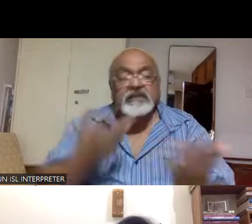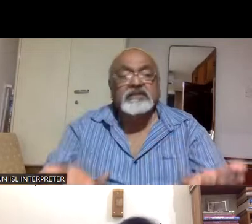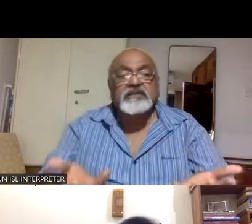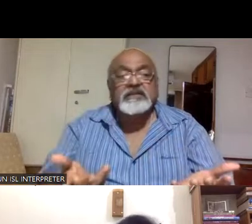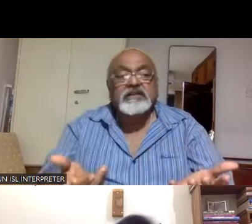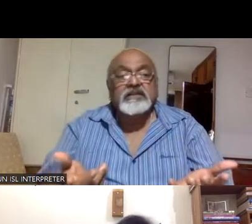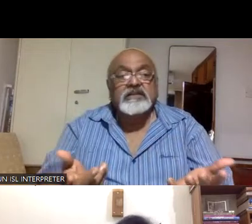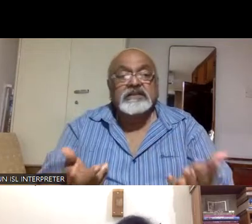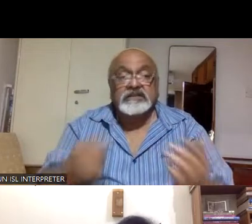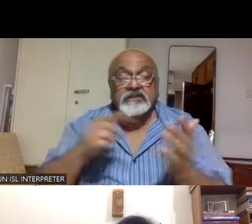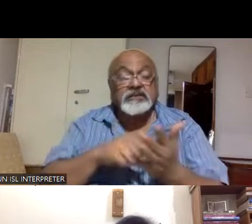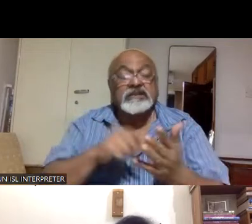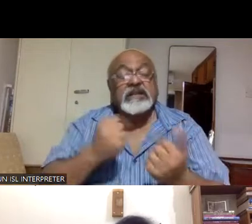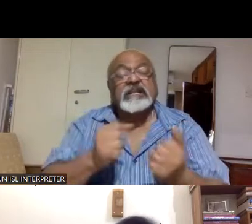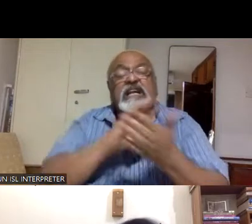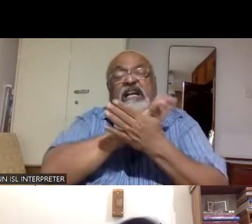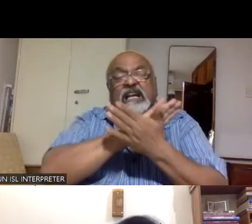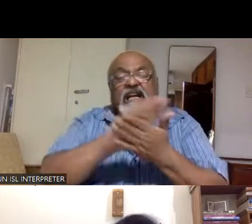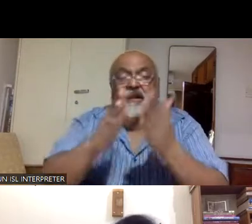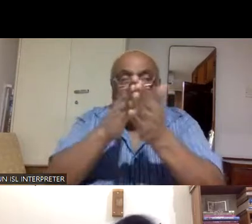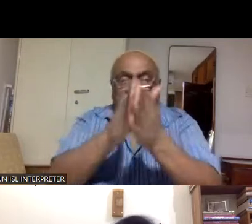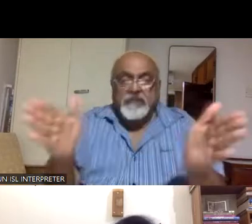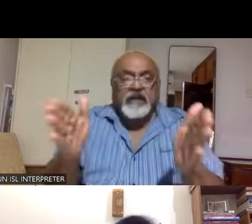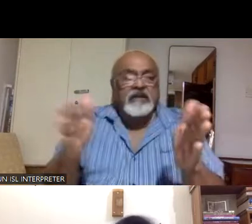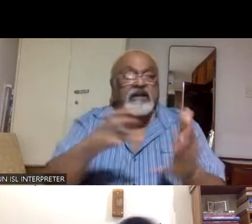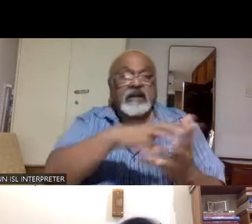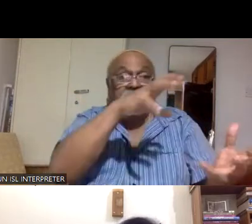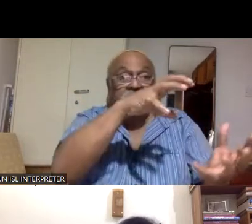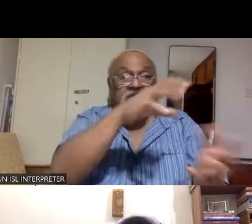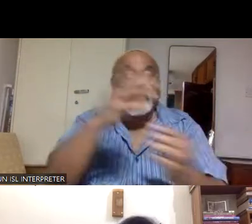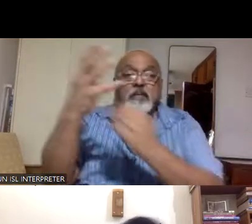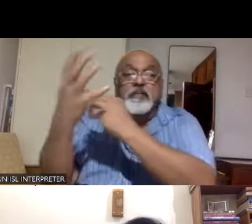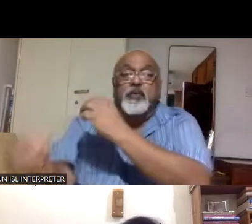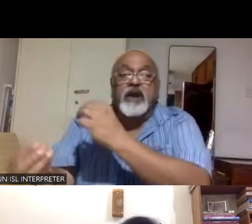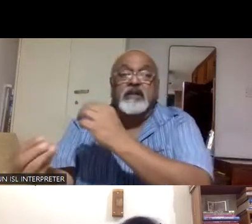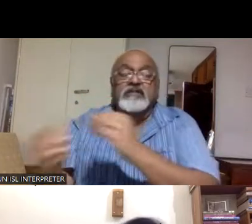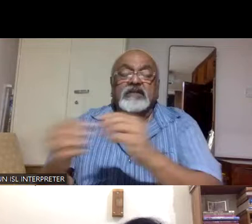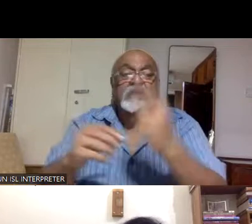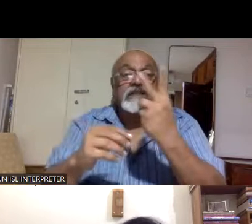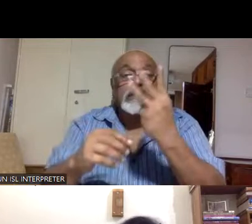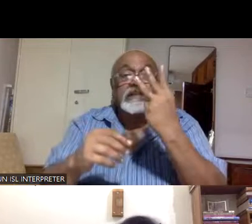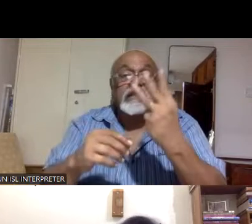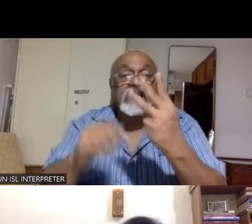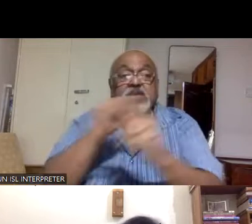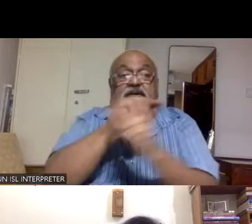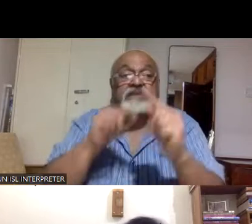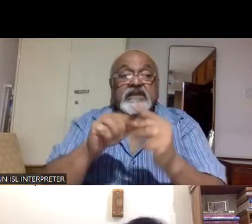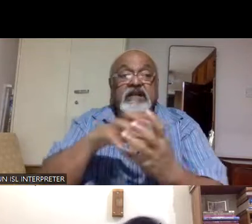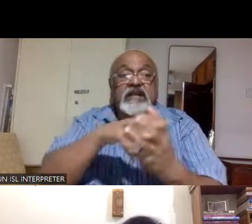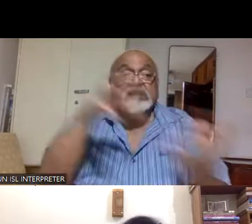is a clear divide between the rich and the poor. 3% rich in India